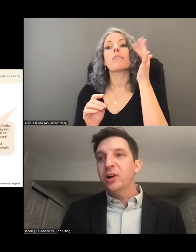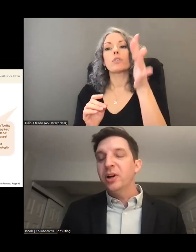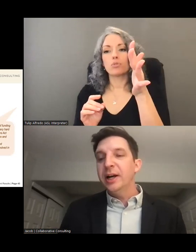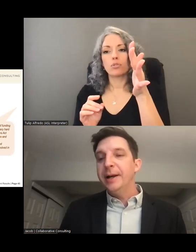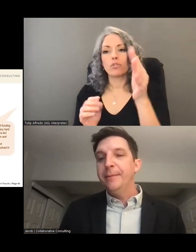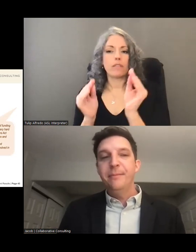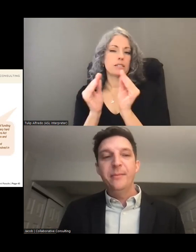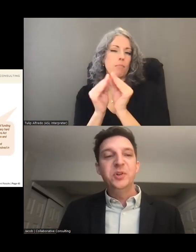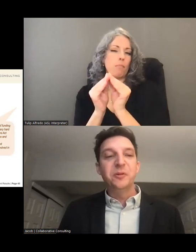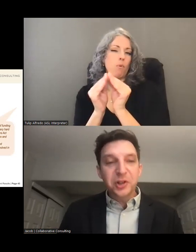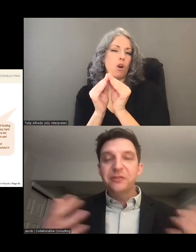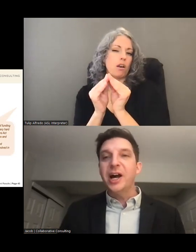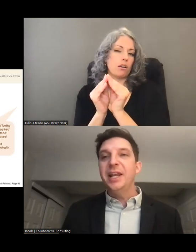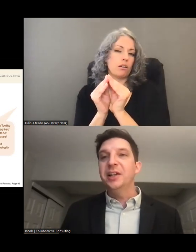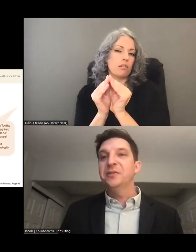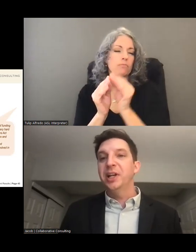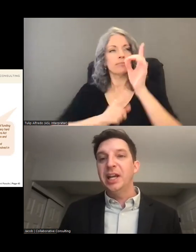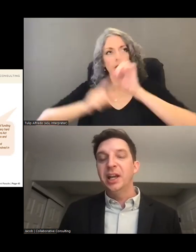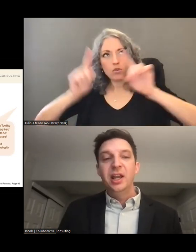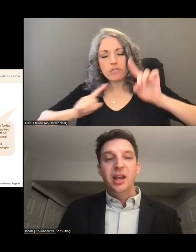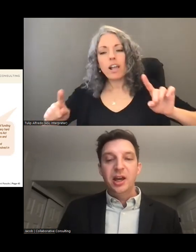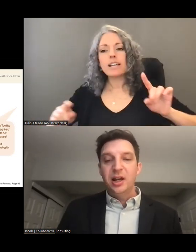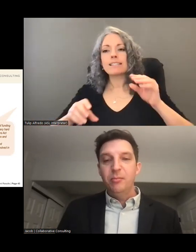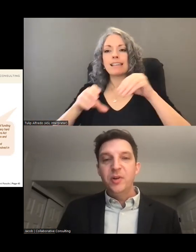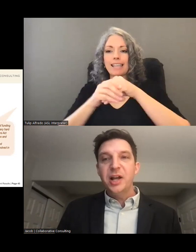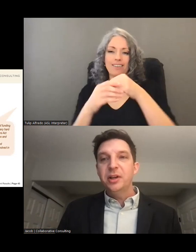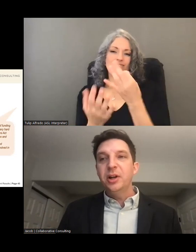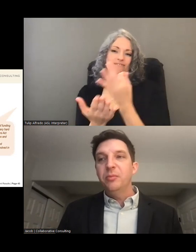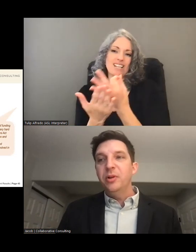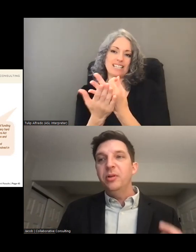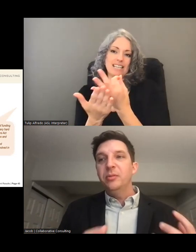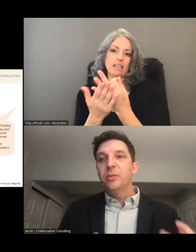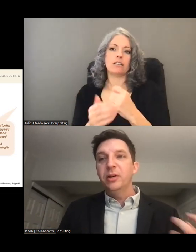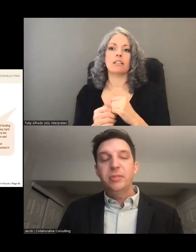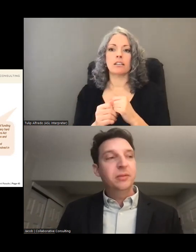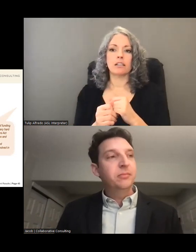much more diversified in its funding, not